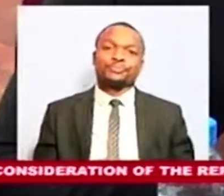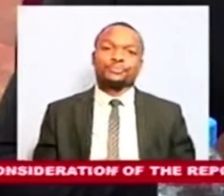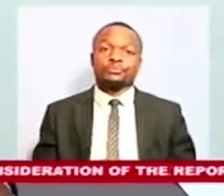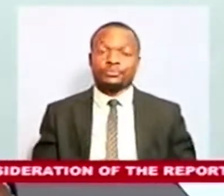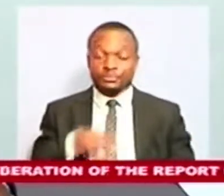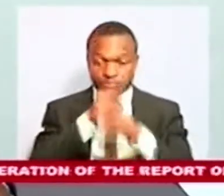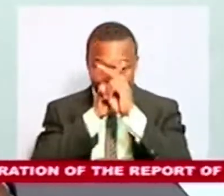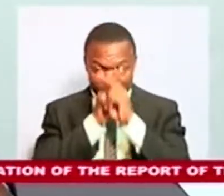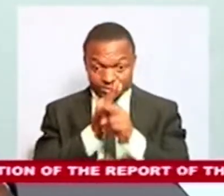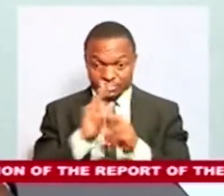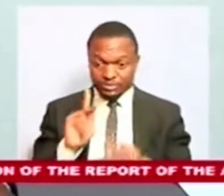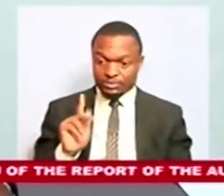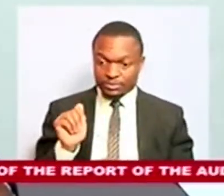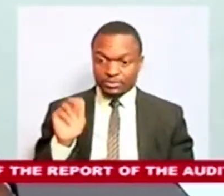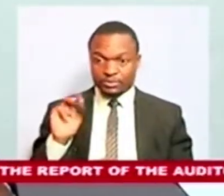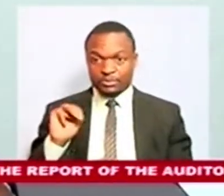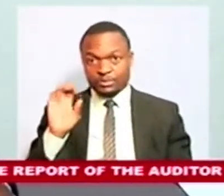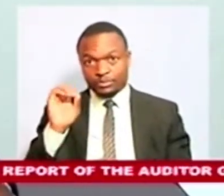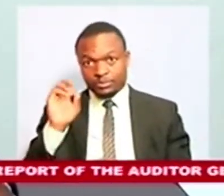Honorable Kamondo.